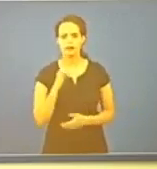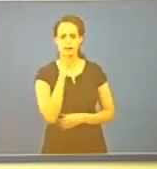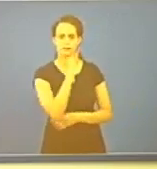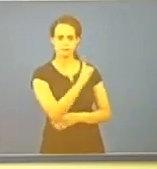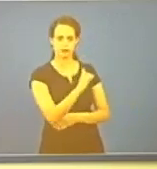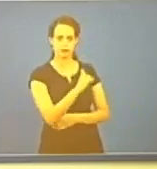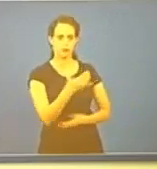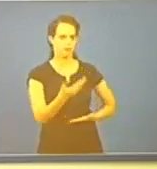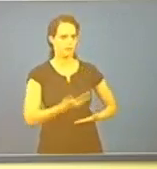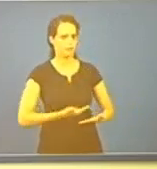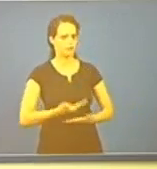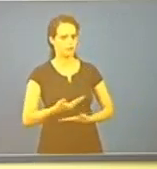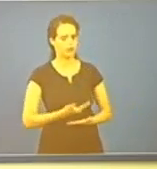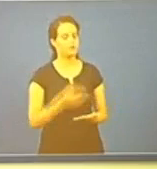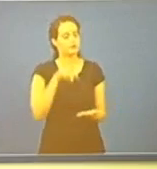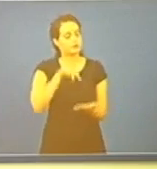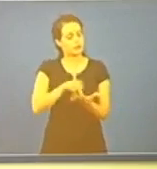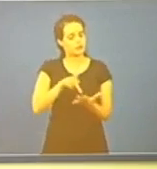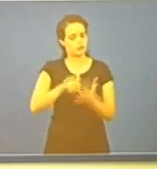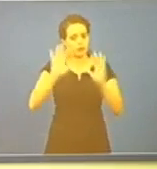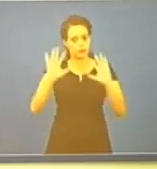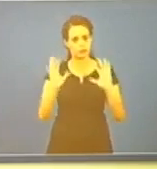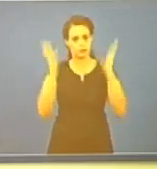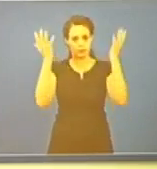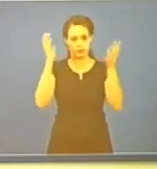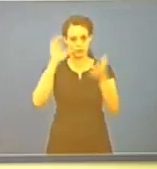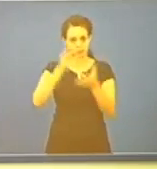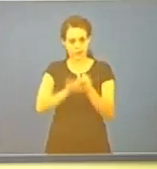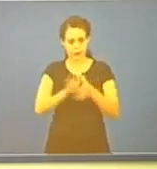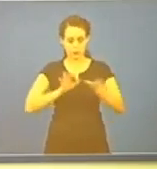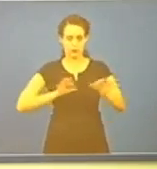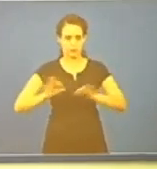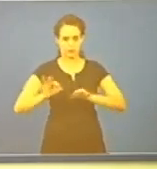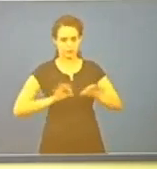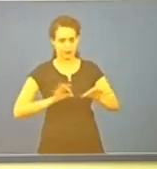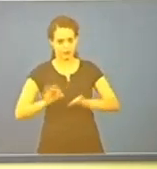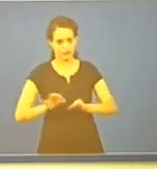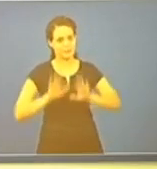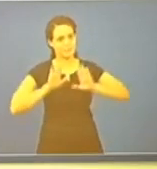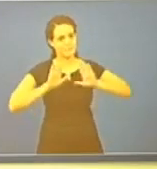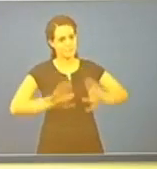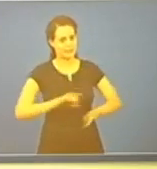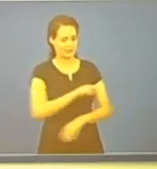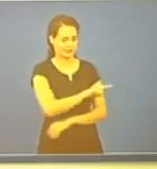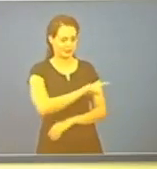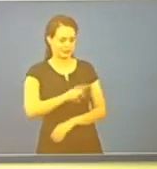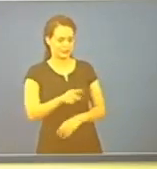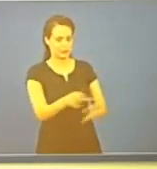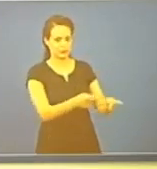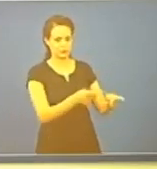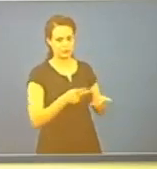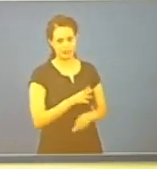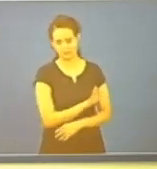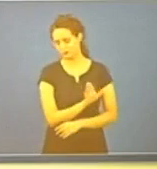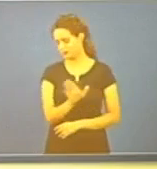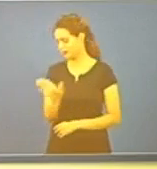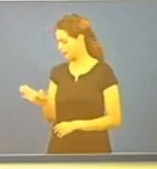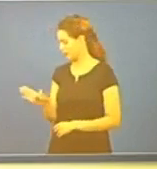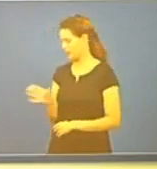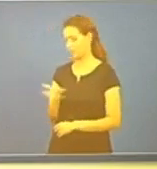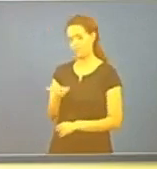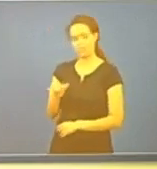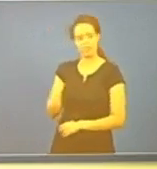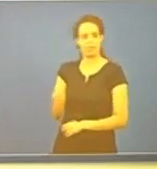servants, 'The wedding is ready, but those who were invited were not worthy. Therefore, go into